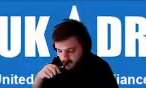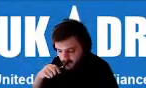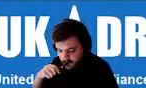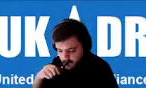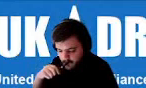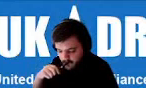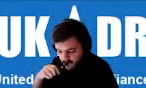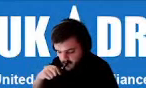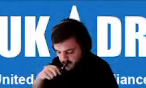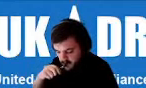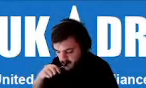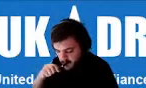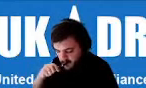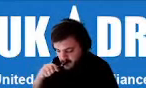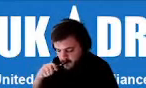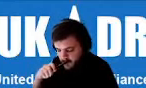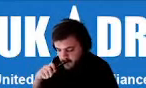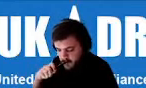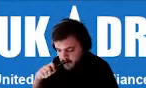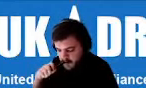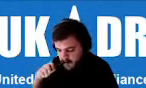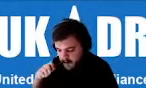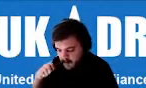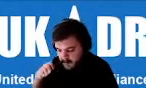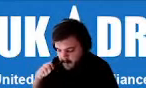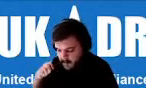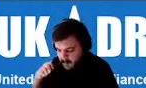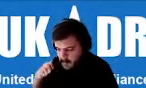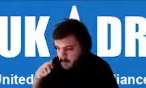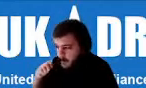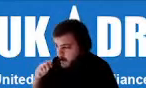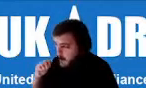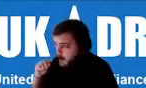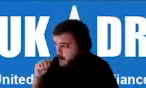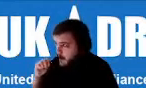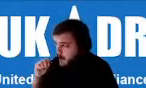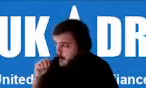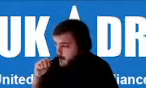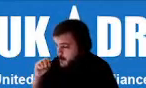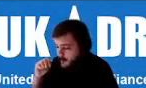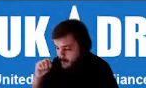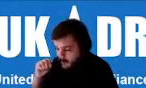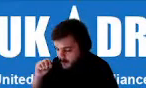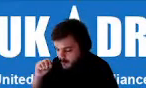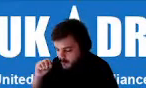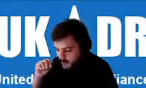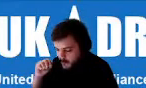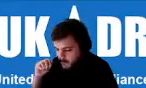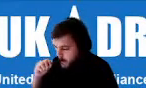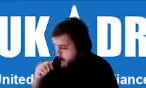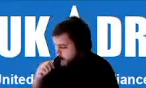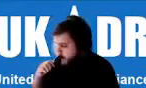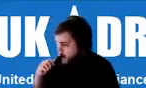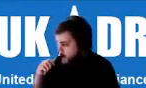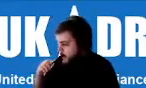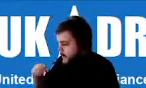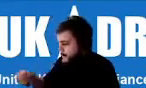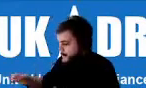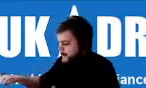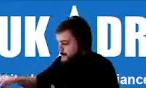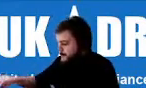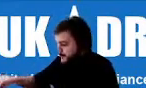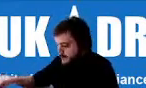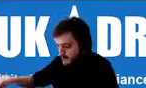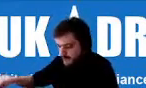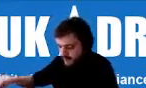think we can achieve quite a lot, because if you look around the world, although very few countries, perhaps none, have really tackled